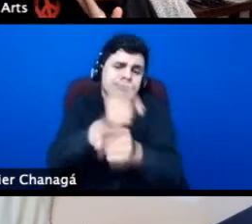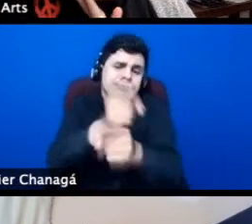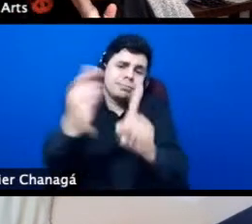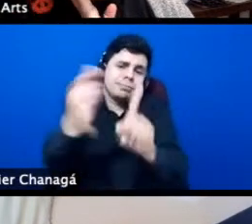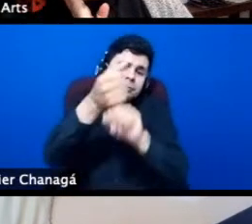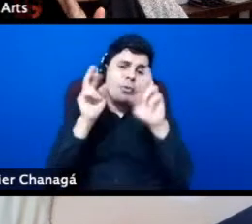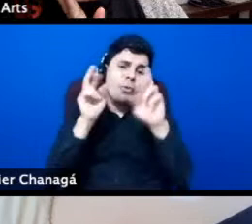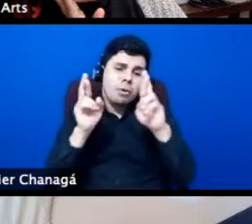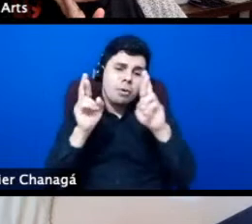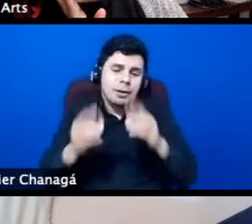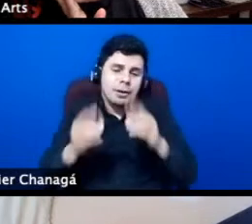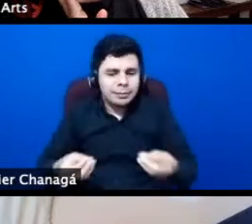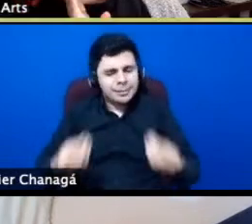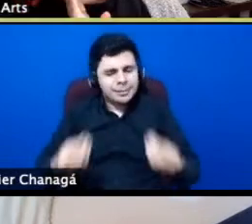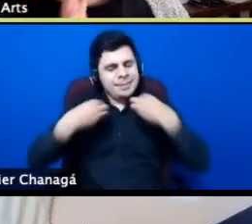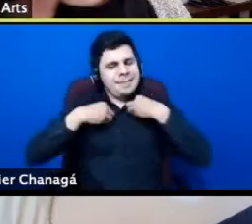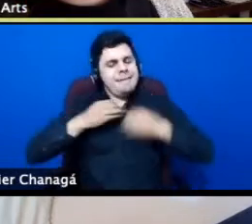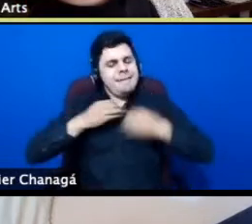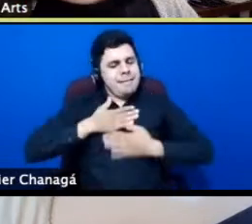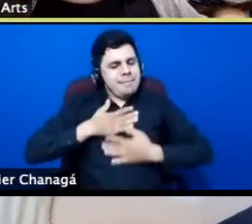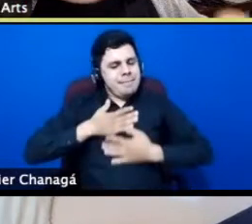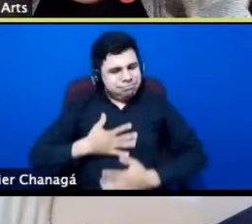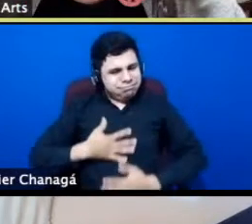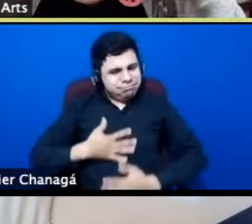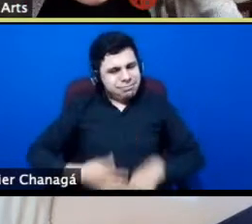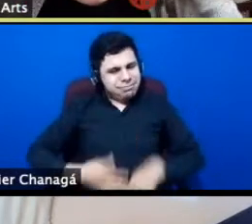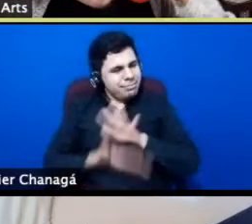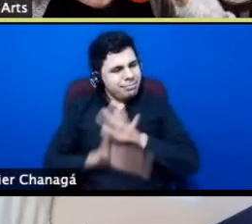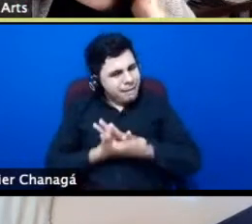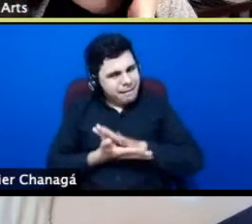uh-huh. que nos toque compartirla.